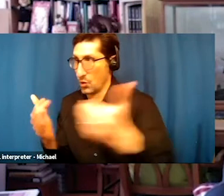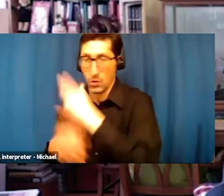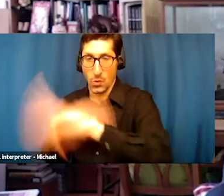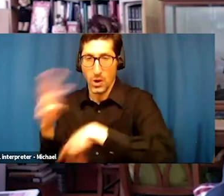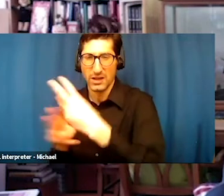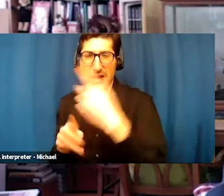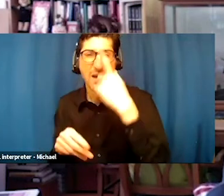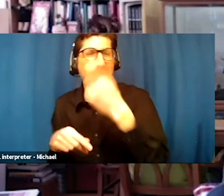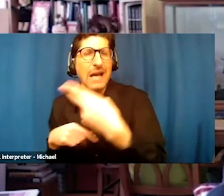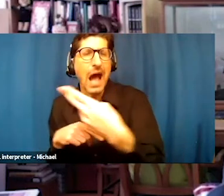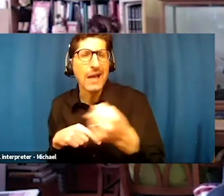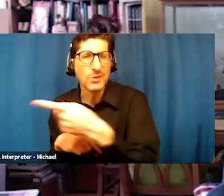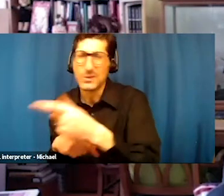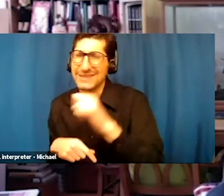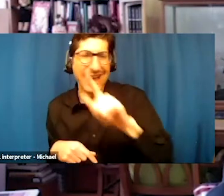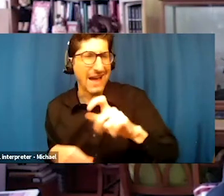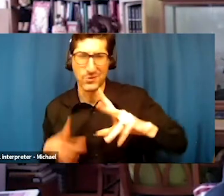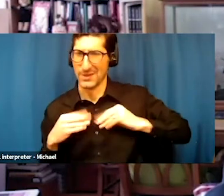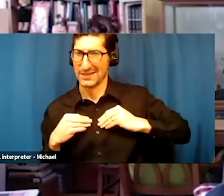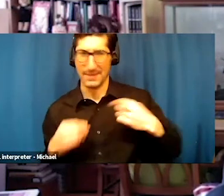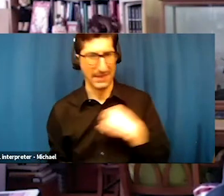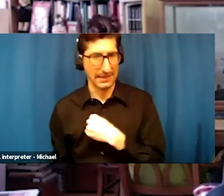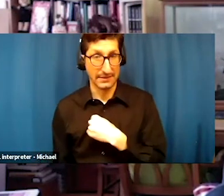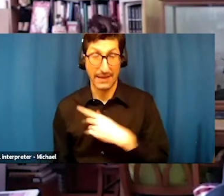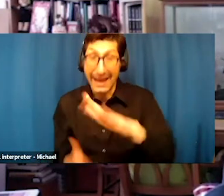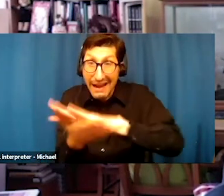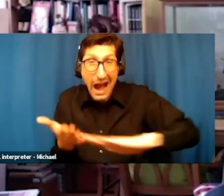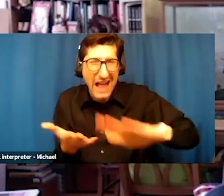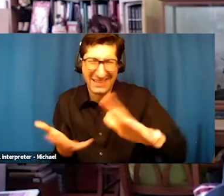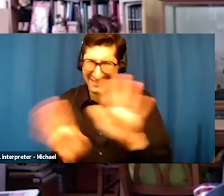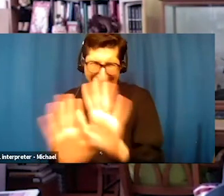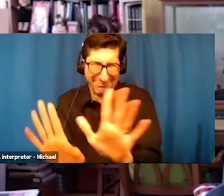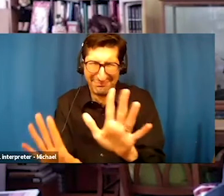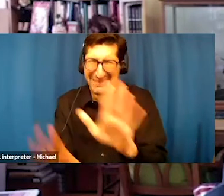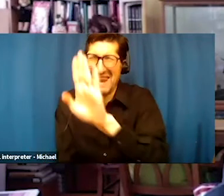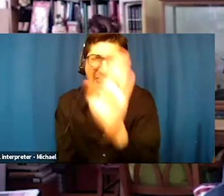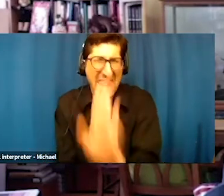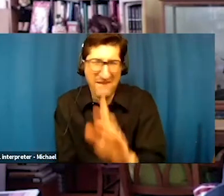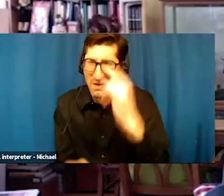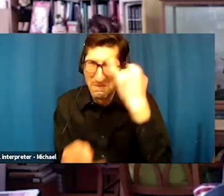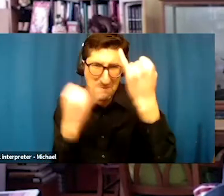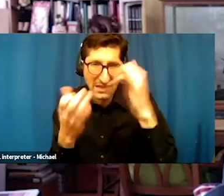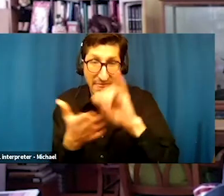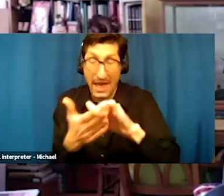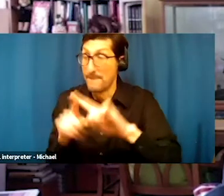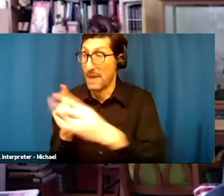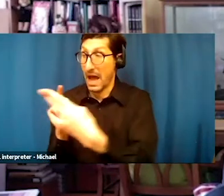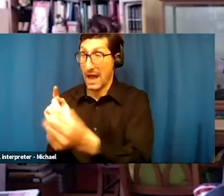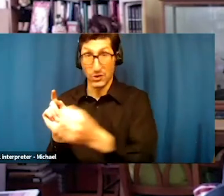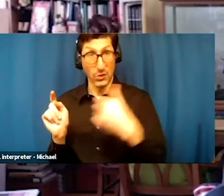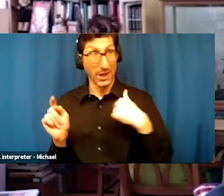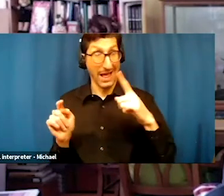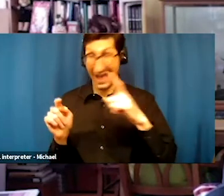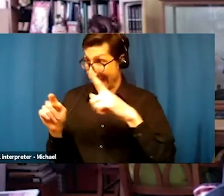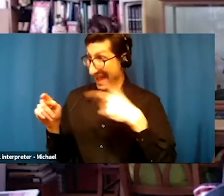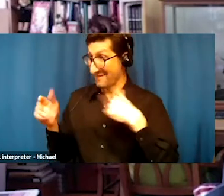schools were under no obligation to take us. Forget college. High schools were not under any obligation. So,